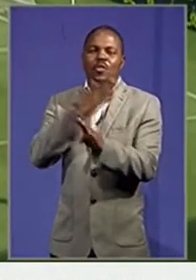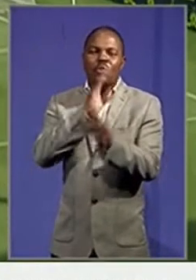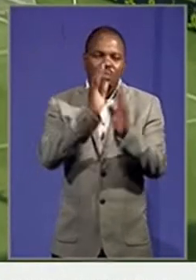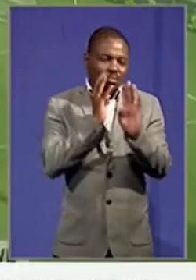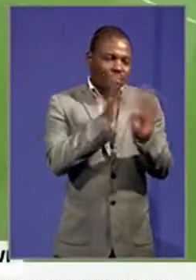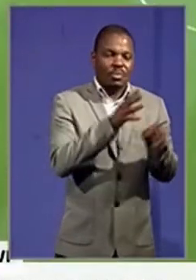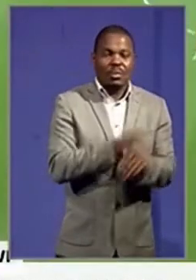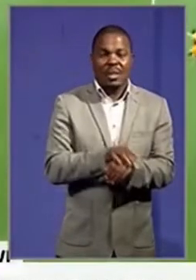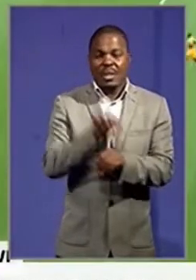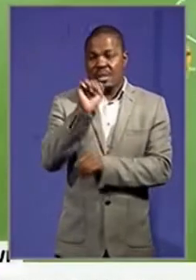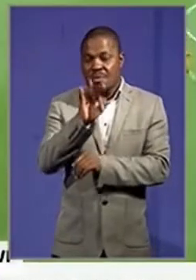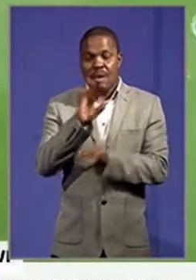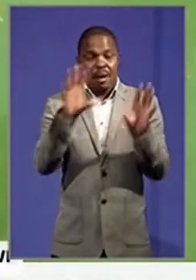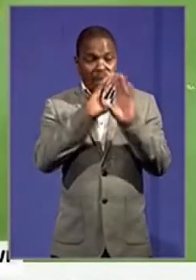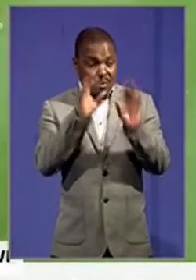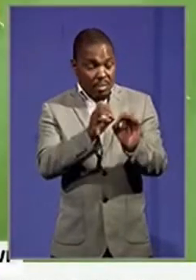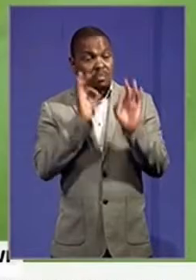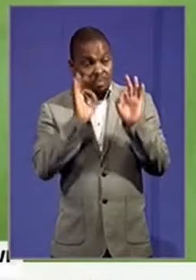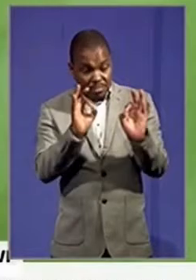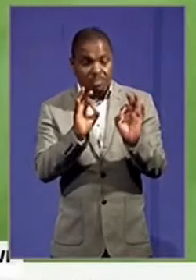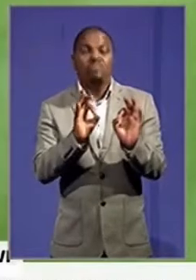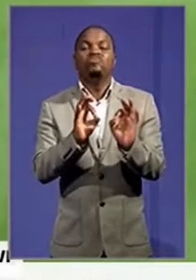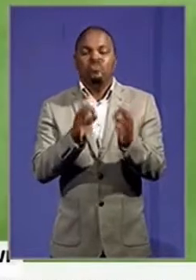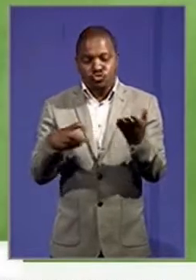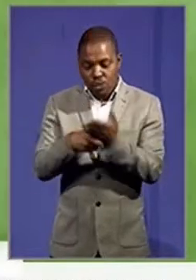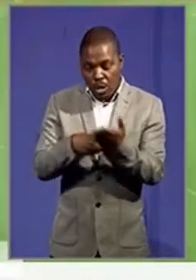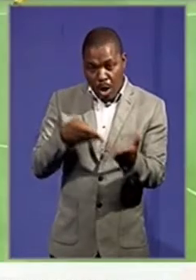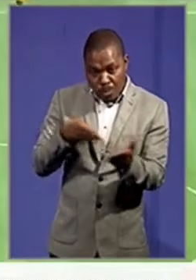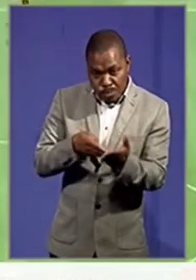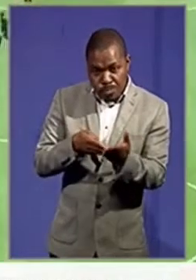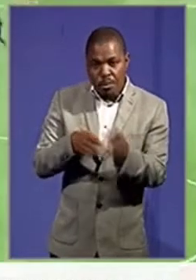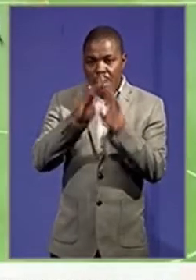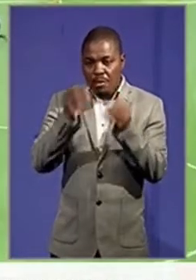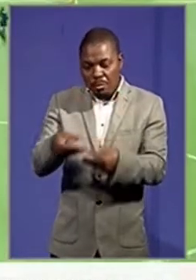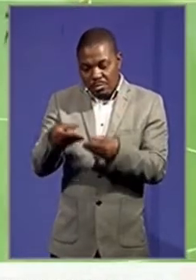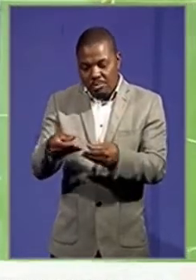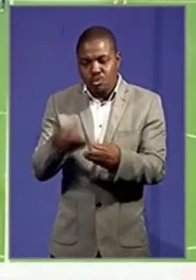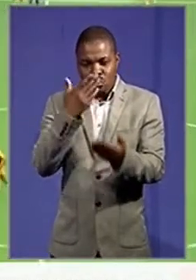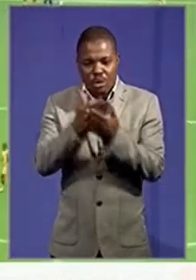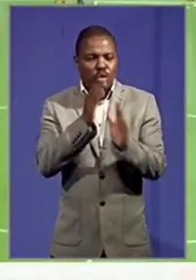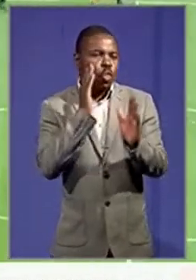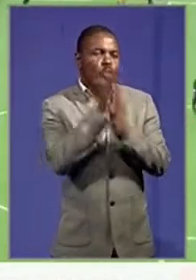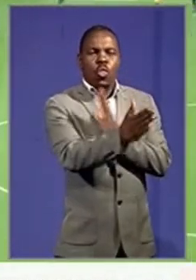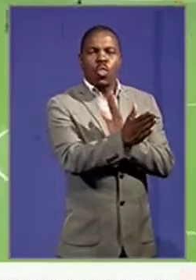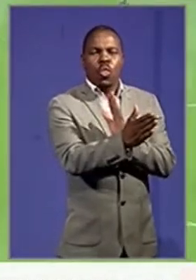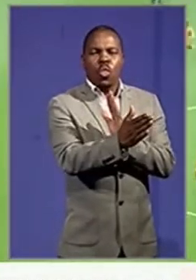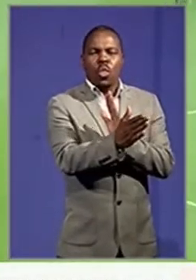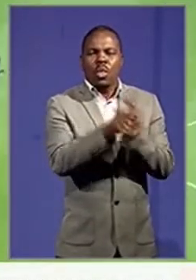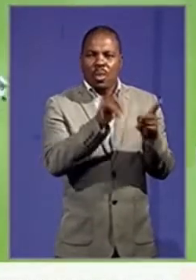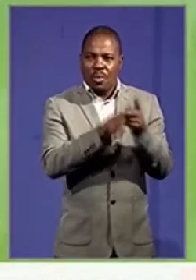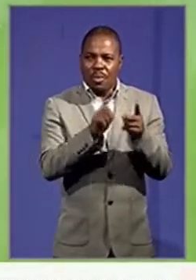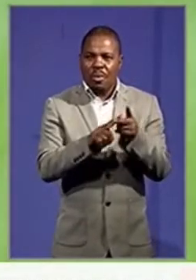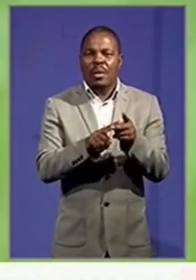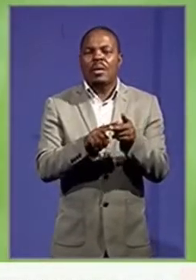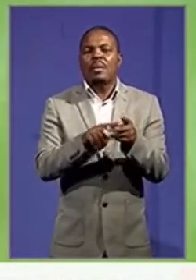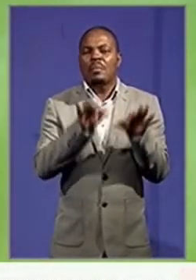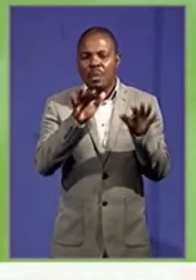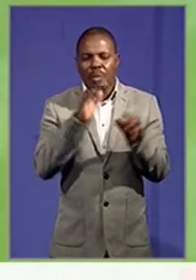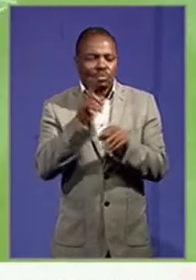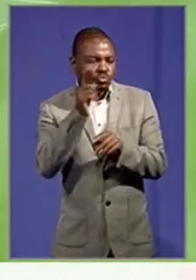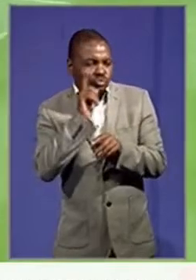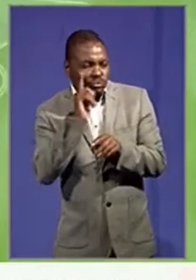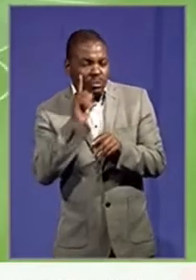Mme ga e le gore ntho tsa o di tsamaya di lokile kao fela o na le tekete ya gago ntho tsena di tshwere kao fela o tla kgona gore fetele pele go batla fetang gape ba lekolekole ntho tsa